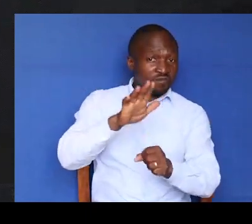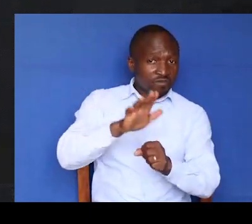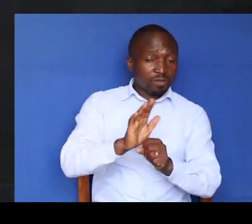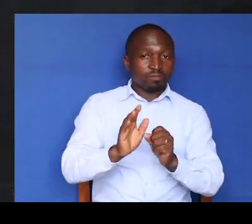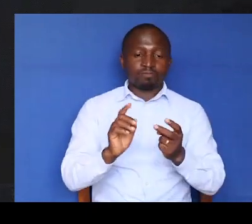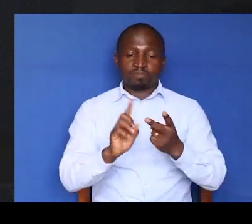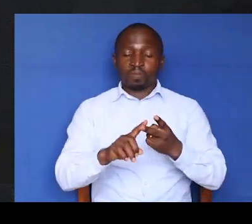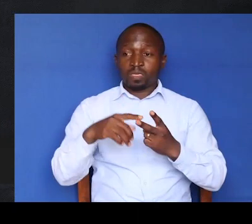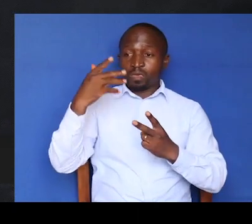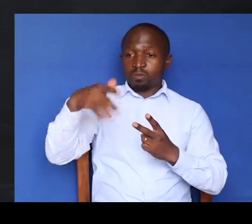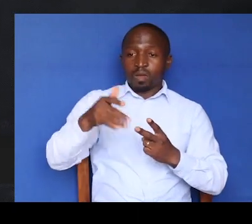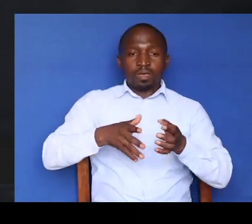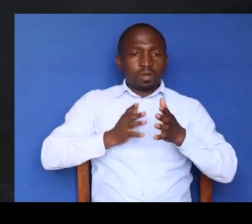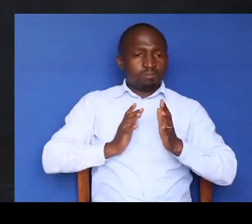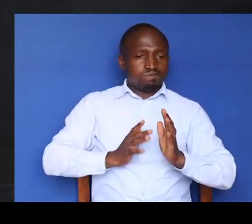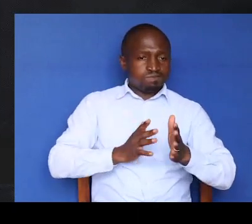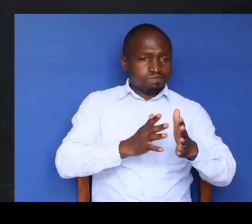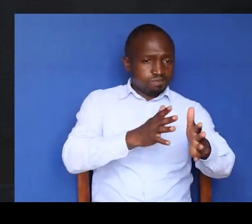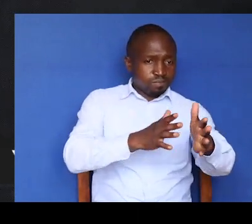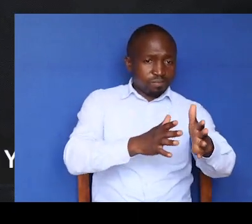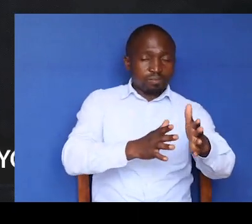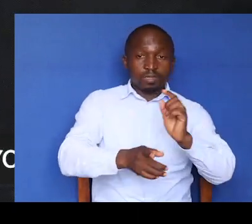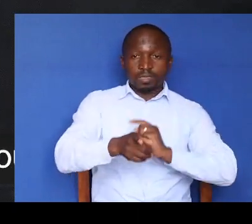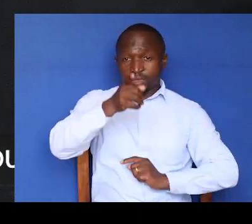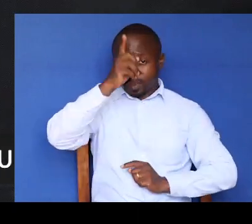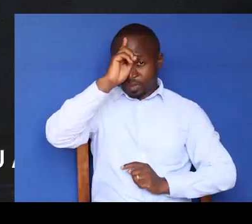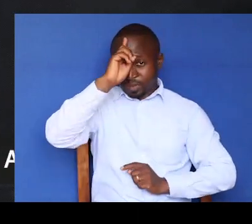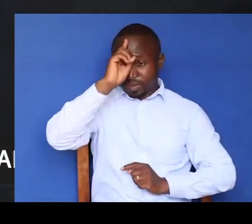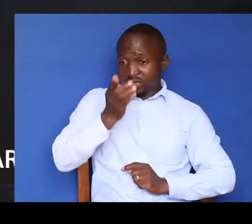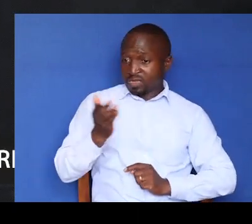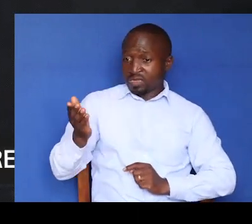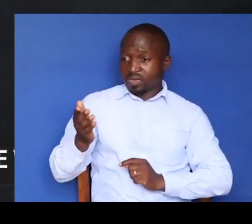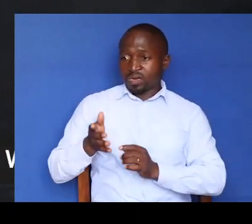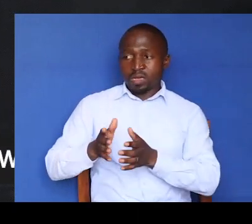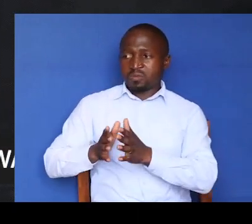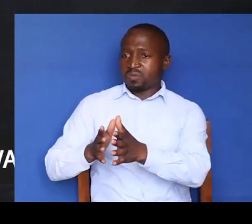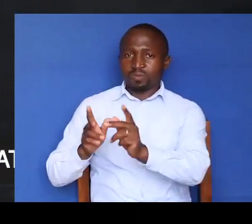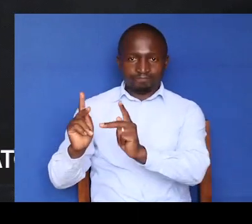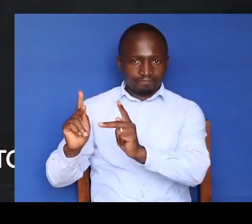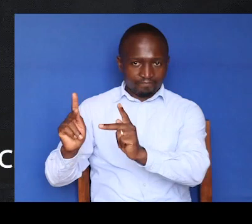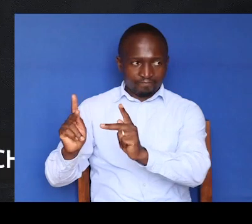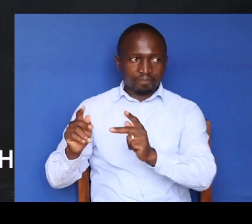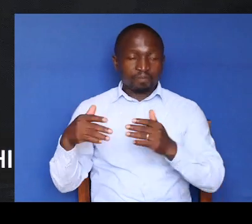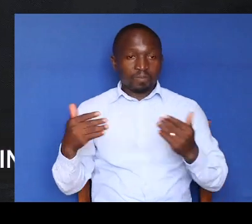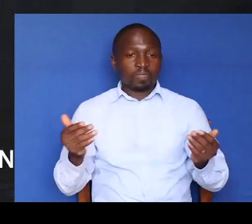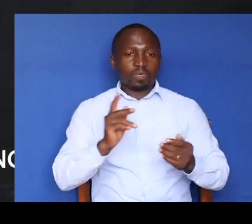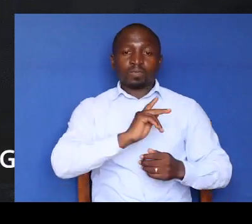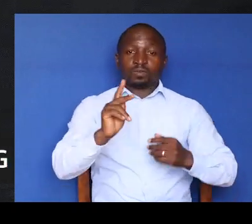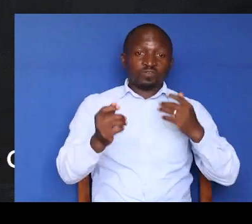the water used to flow at high speed than this. Now, if it happens, this